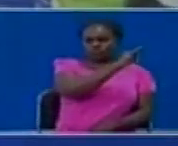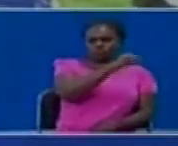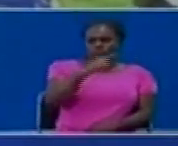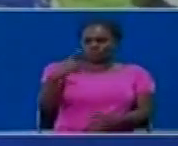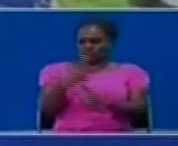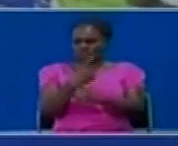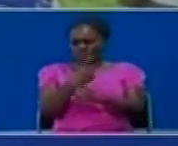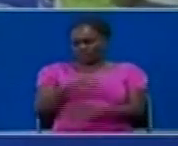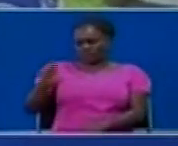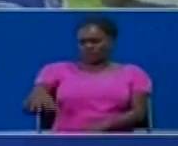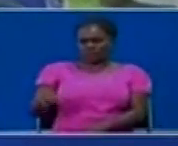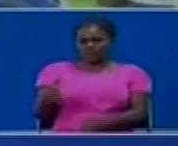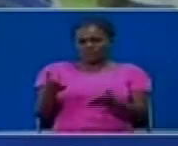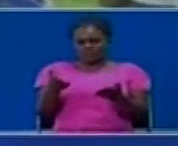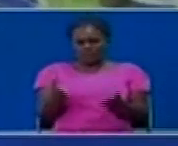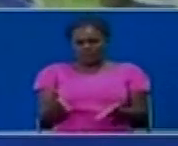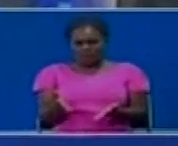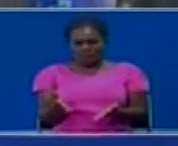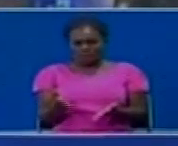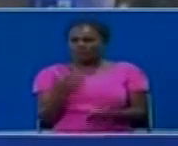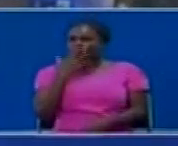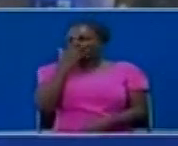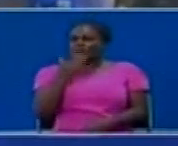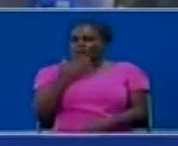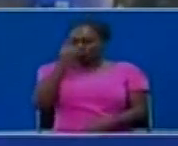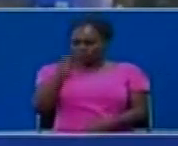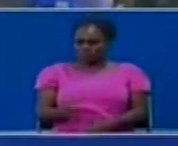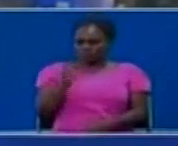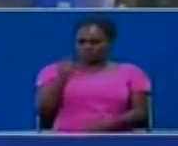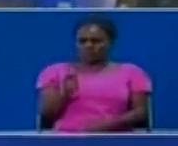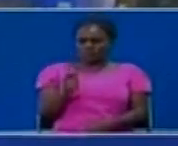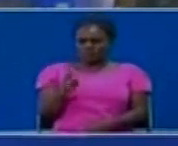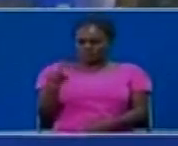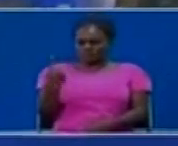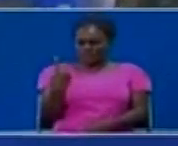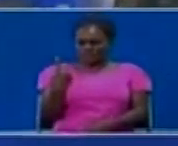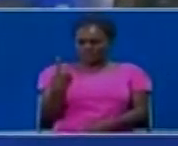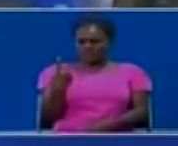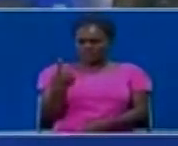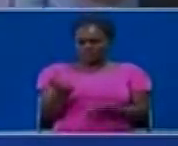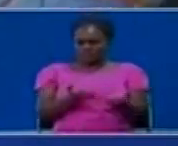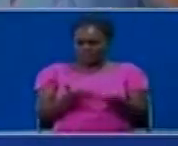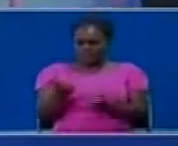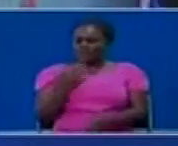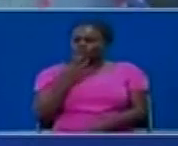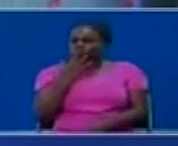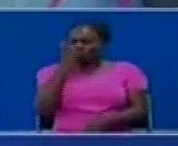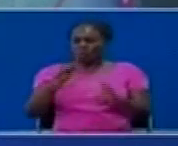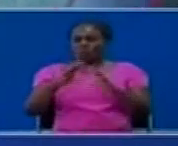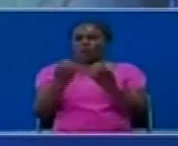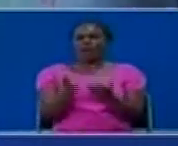markets. Hans started up the Tele Flower Auction in the Netherlands, the first electronic flower auction in the